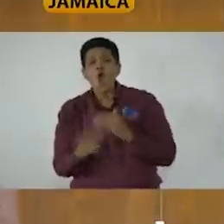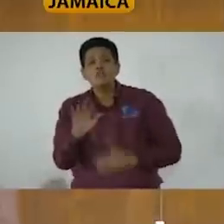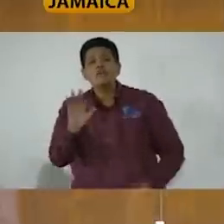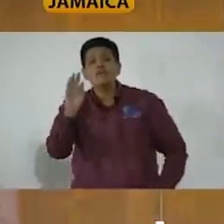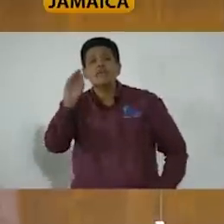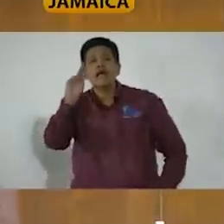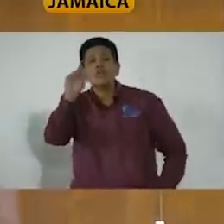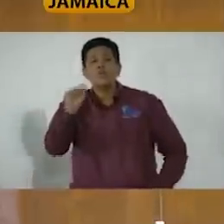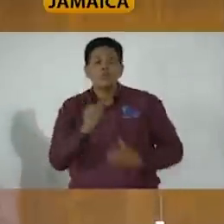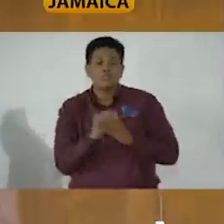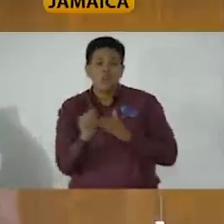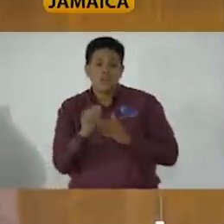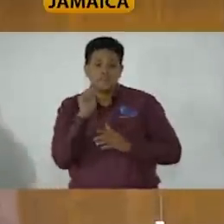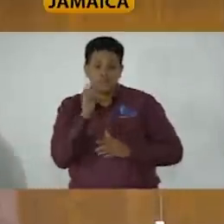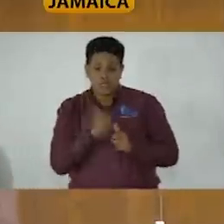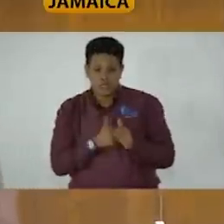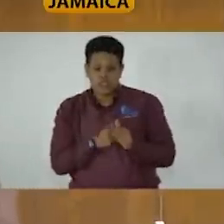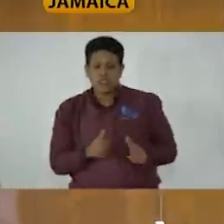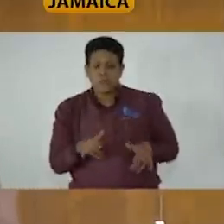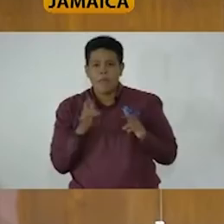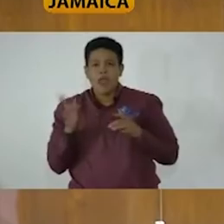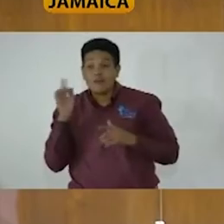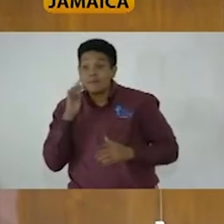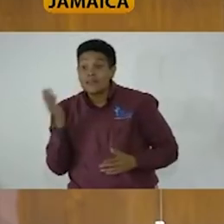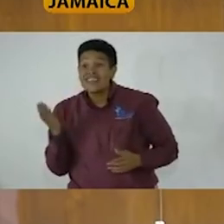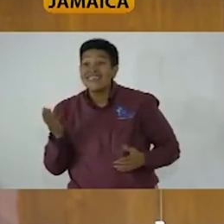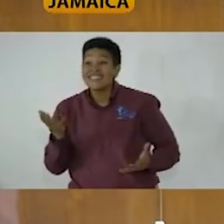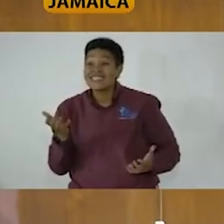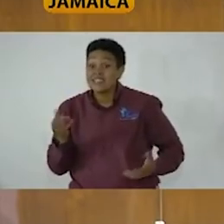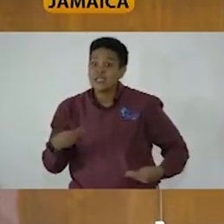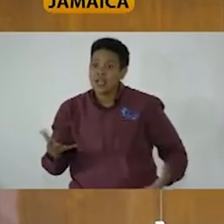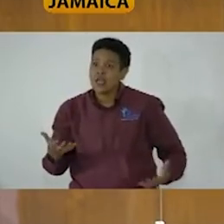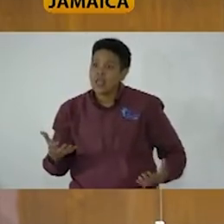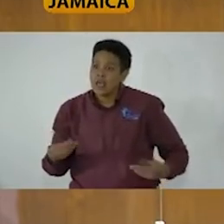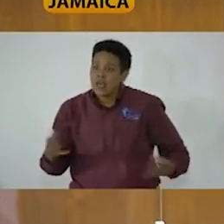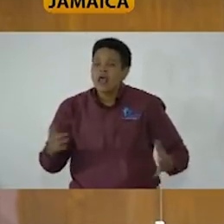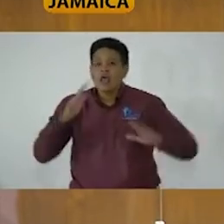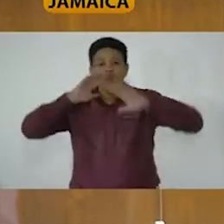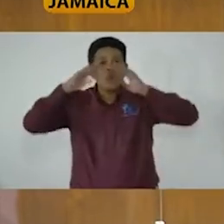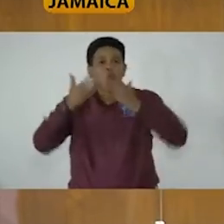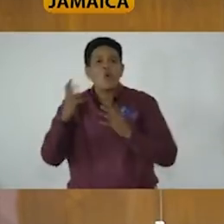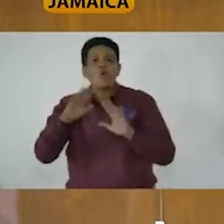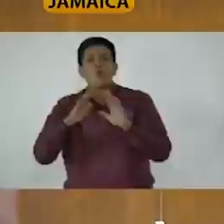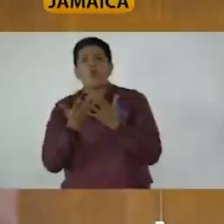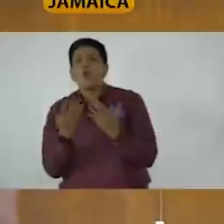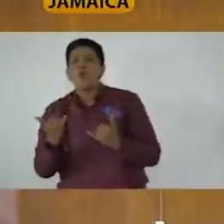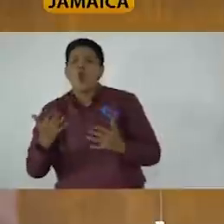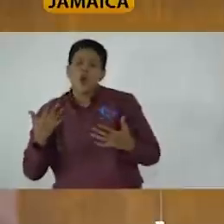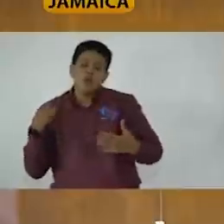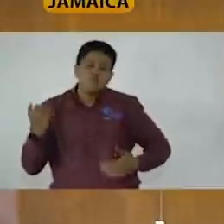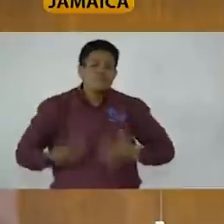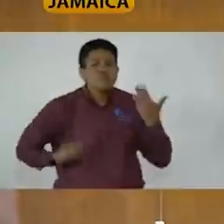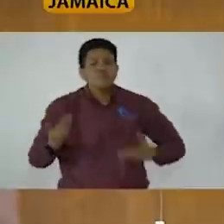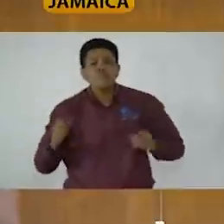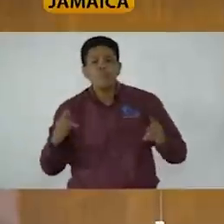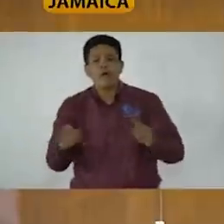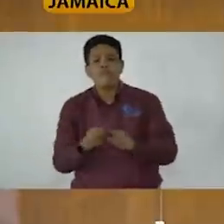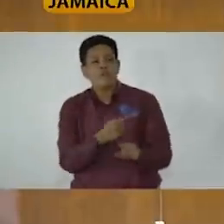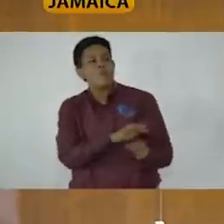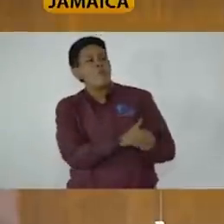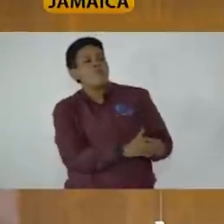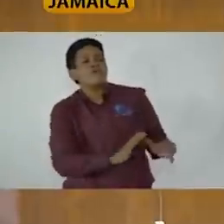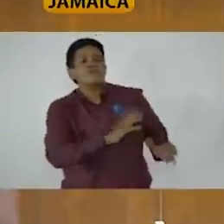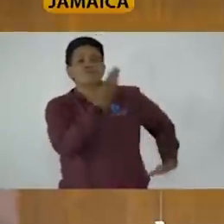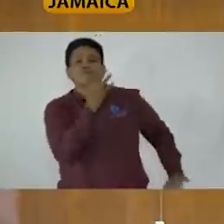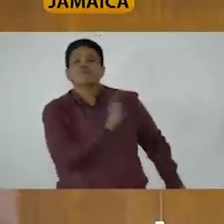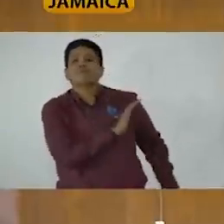$90 per barrel due to the demand and supply imbalances as the global economy recovered from COVID-19.